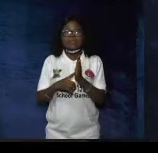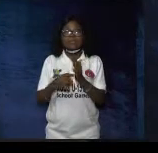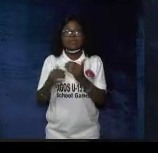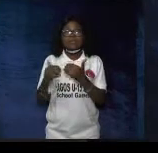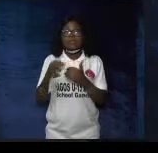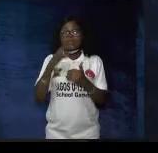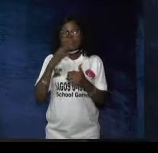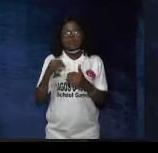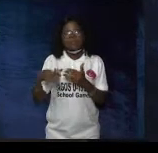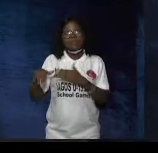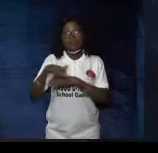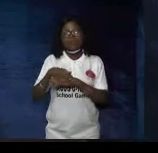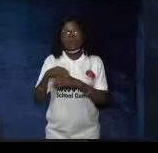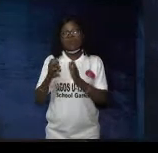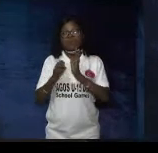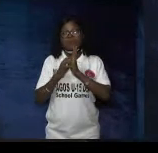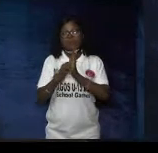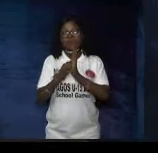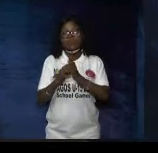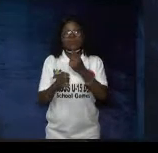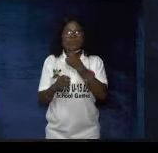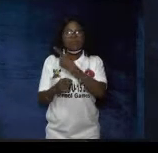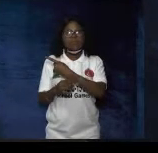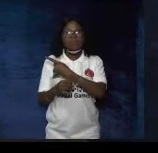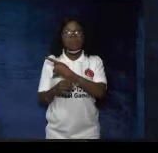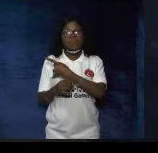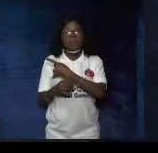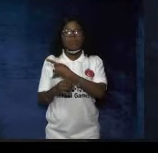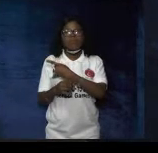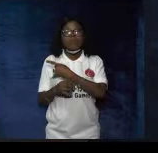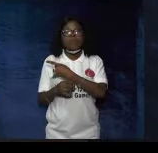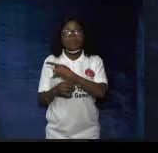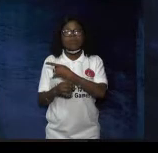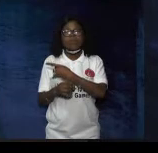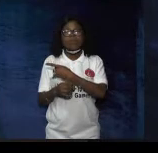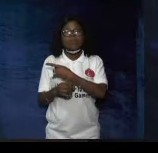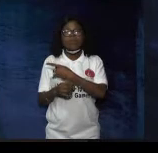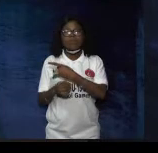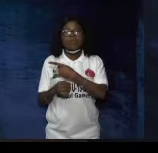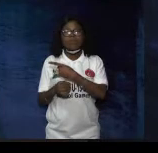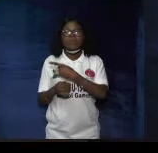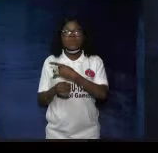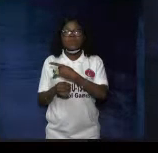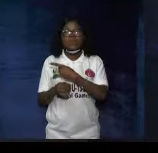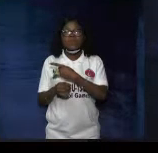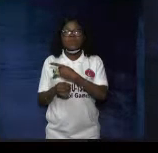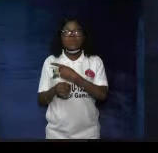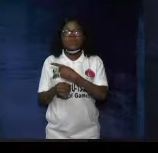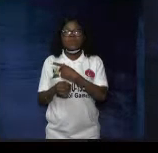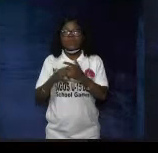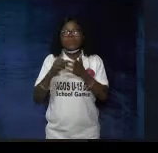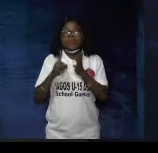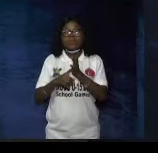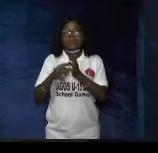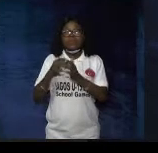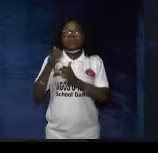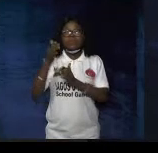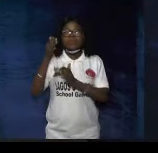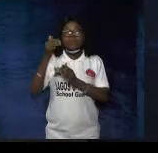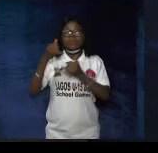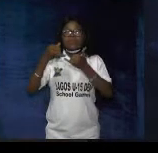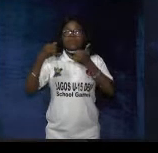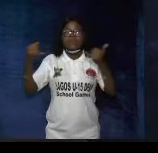Now you see that this side, nothing is overlapping on this side. If I turn it back, nothing is overlapping on this side.